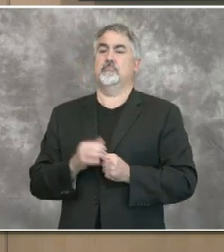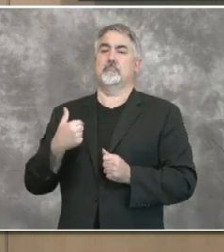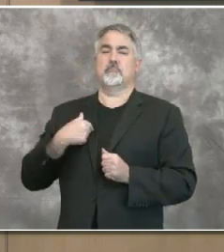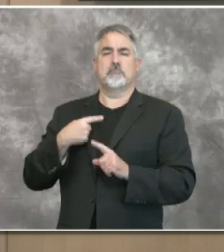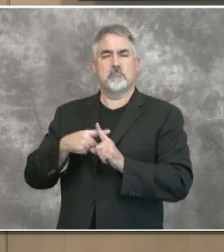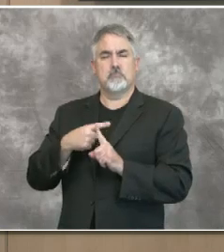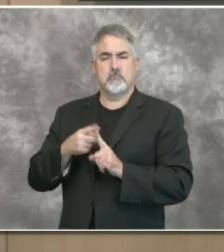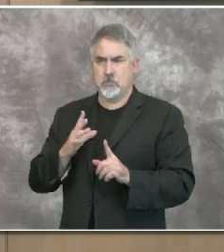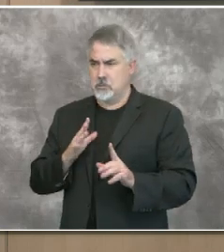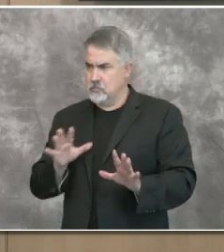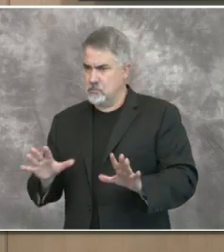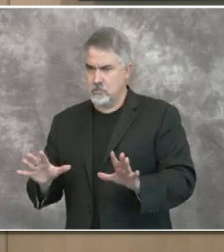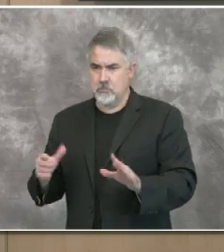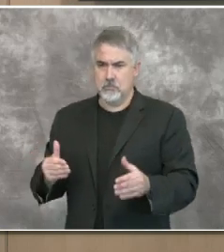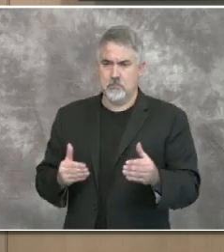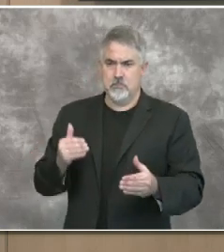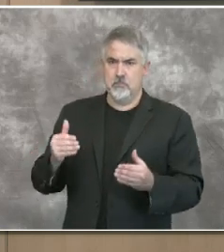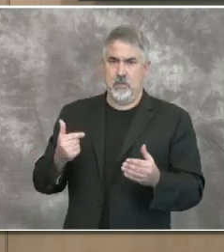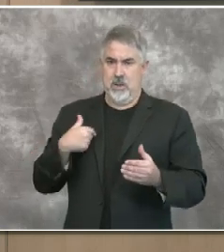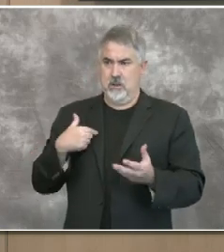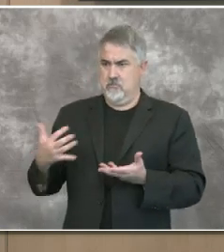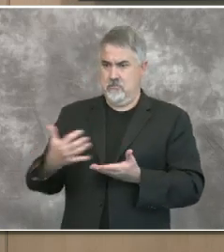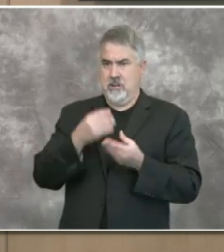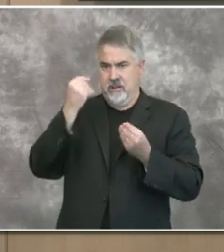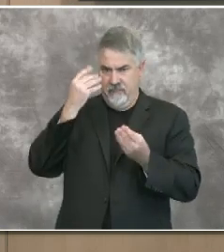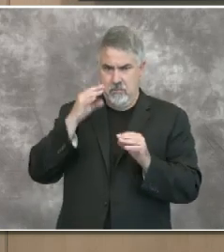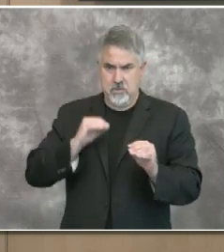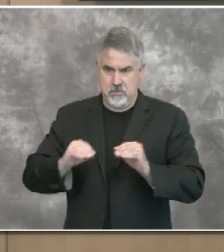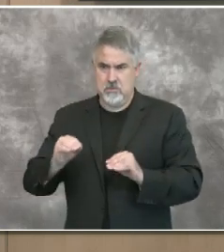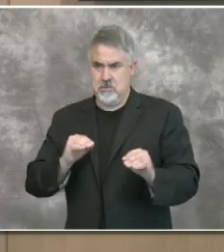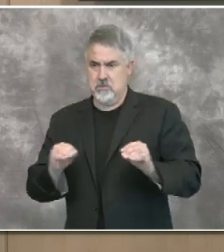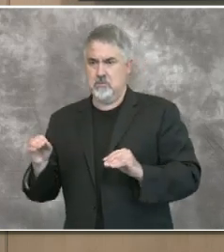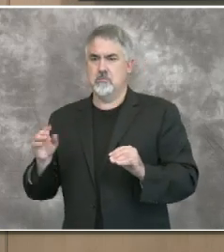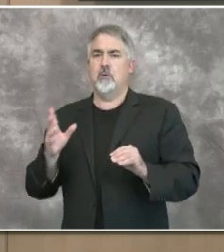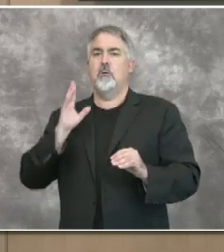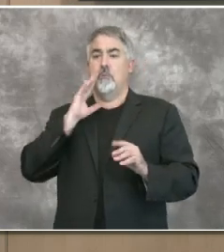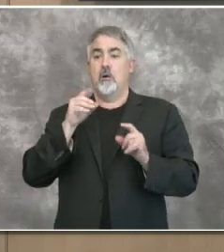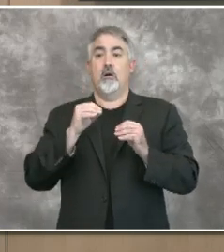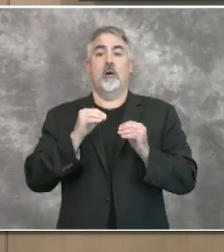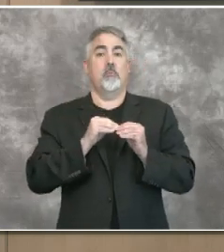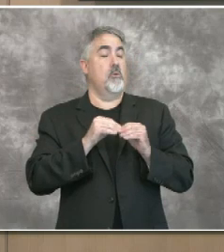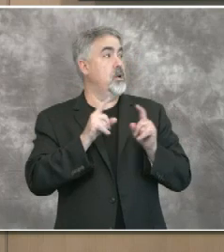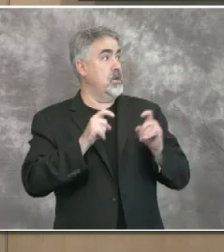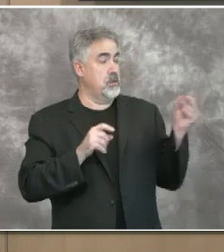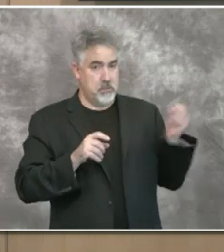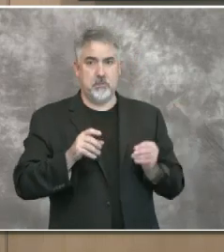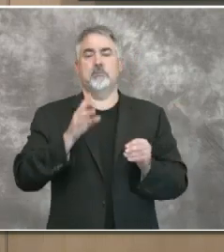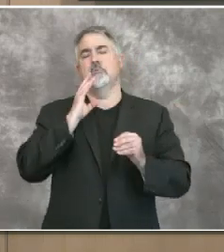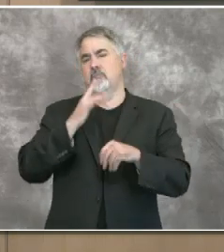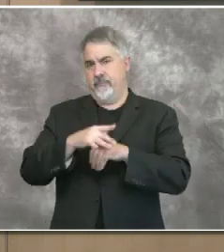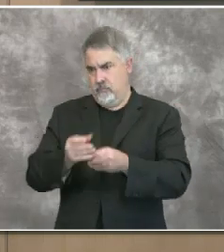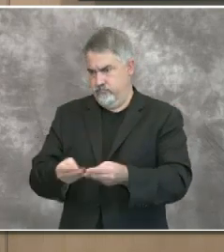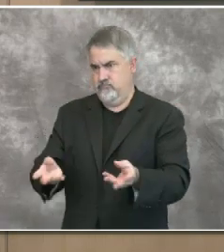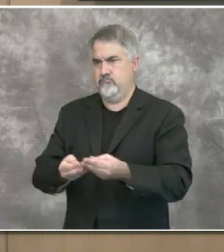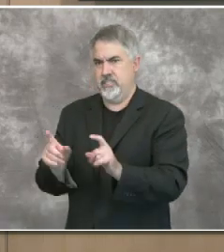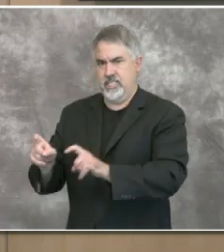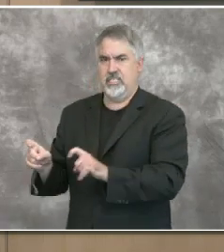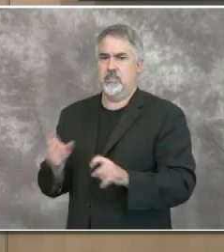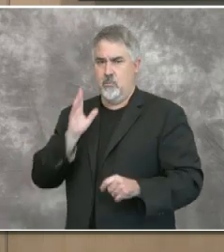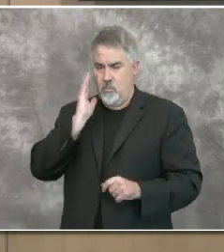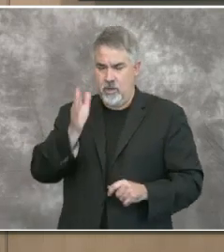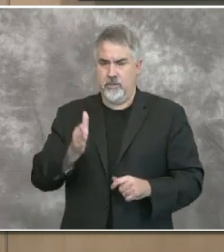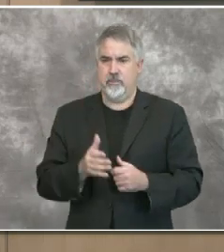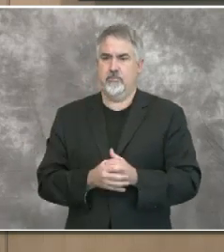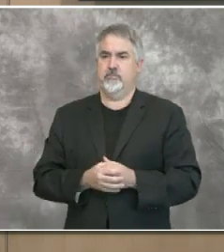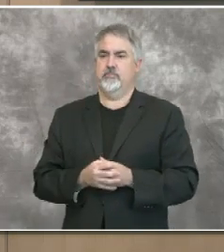the information that we're getting, that more and more tests will become available, are in fact true. We know that